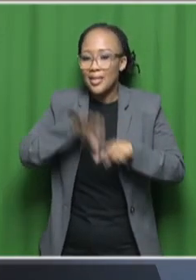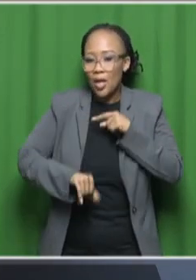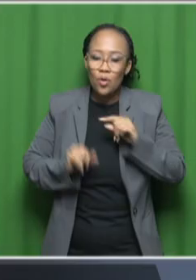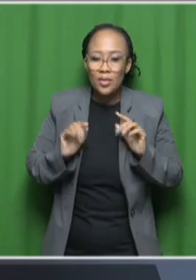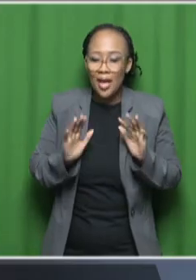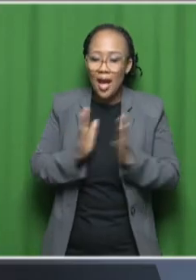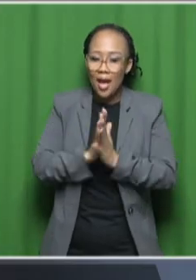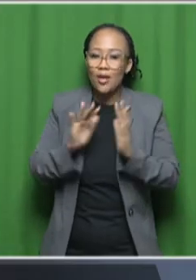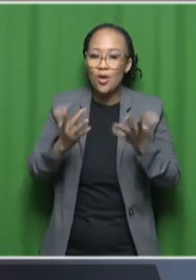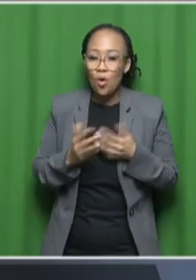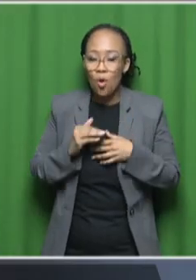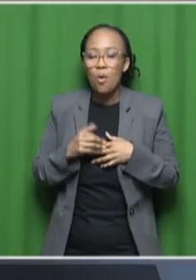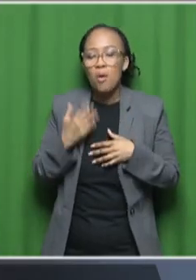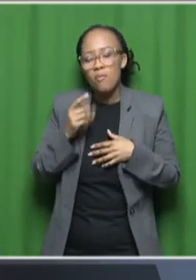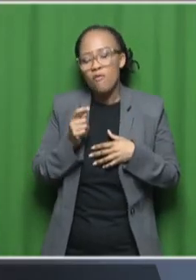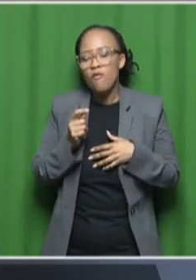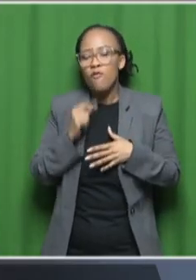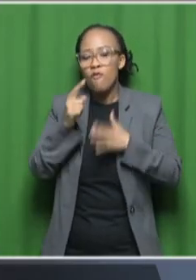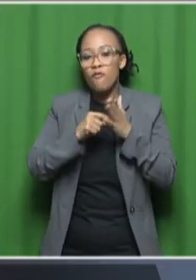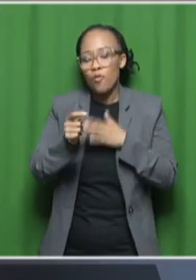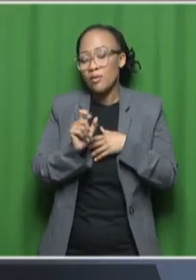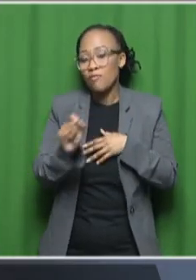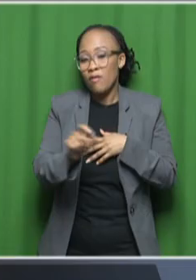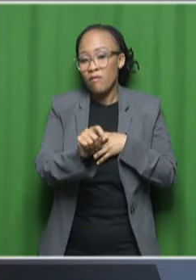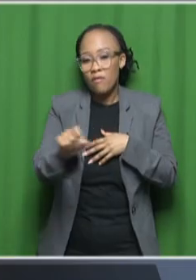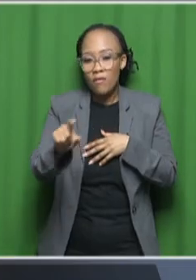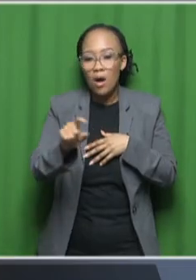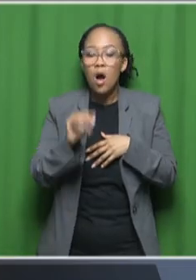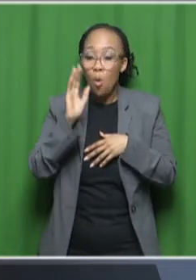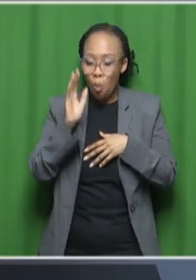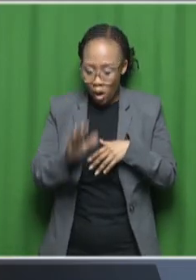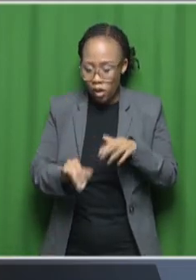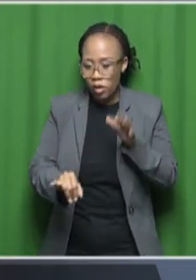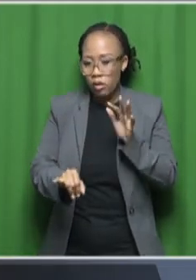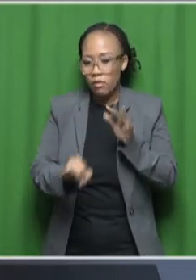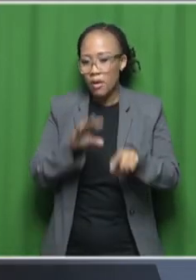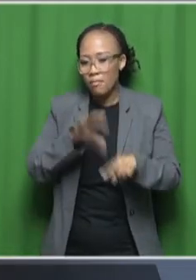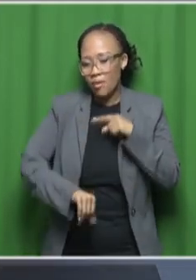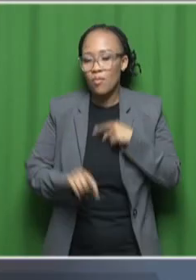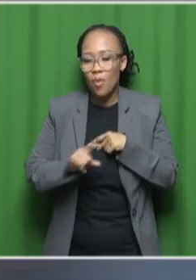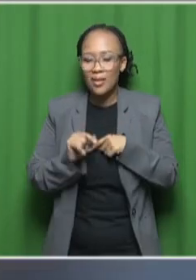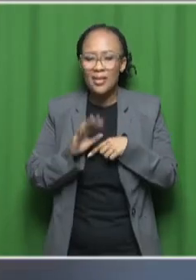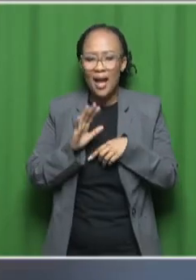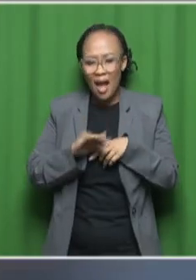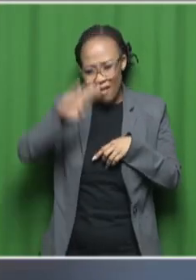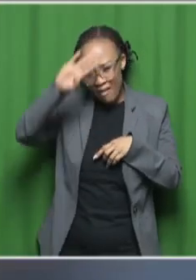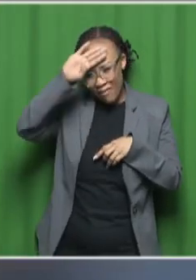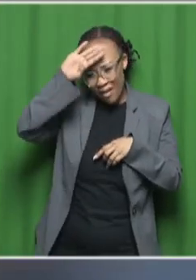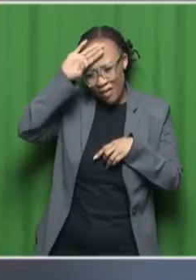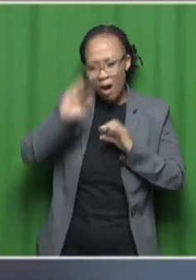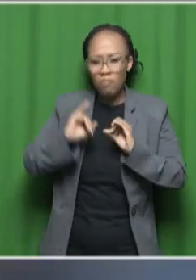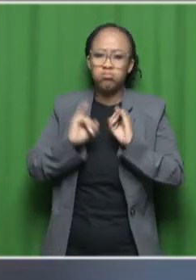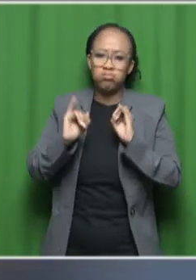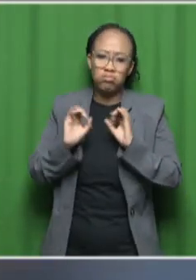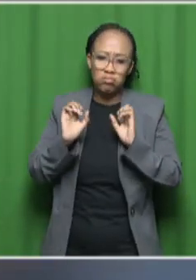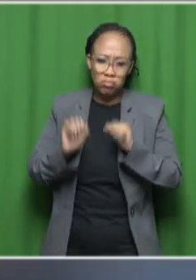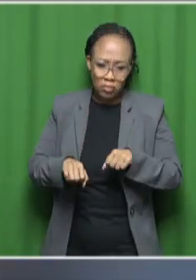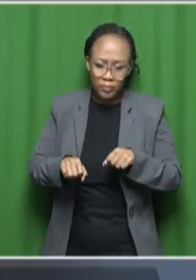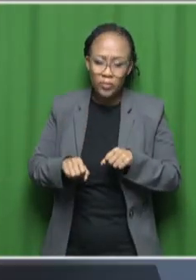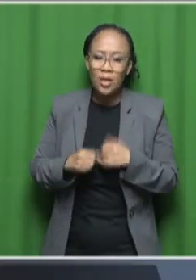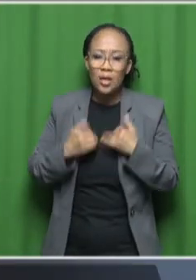starts experiencing rheumatic fever symptoms. And again, access to healthcare is an issue. So the patient will